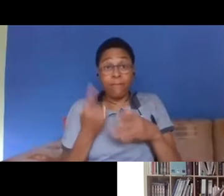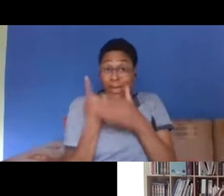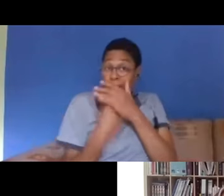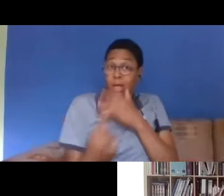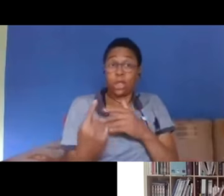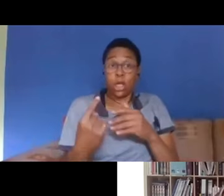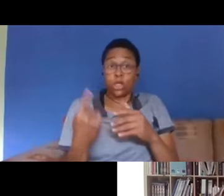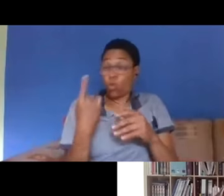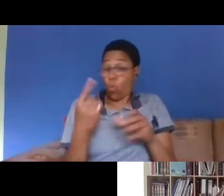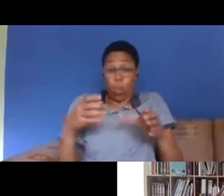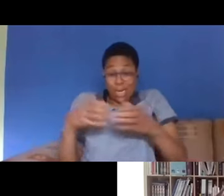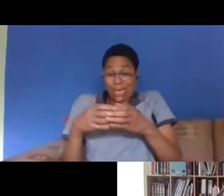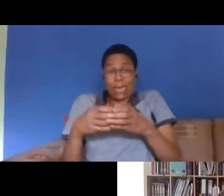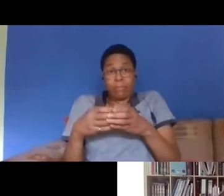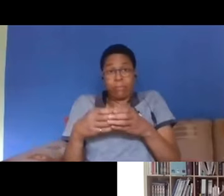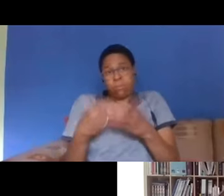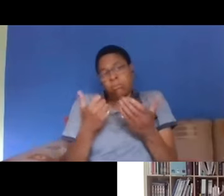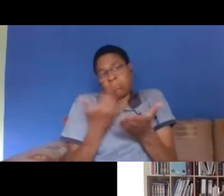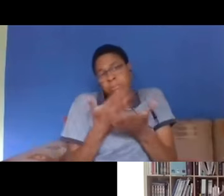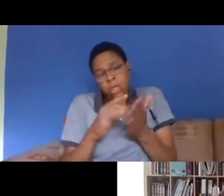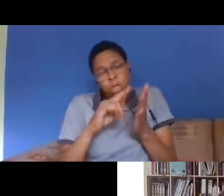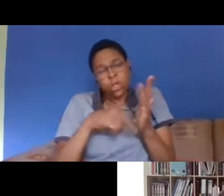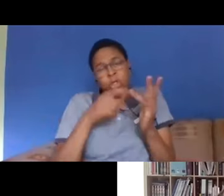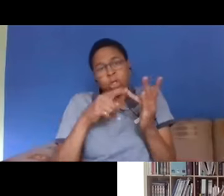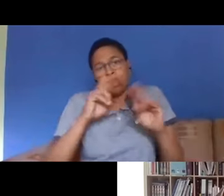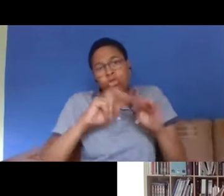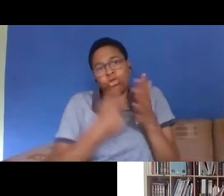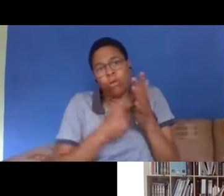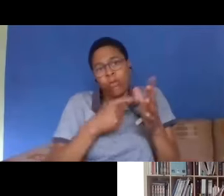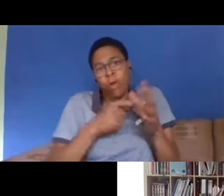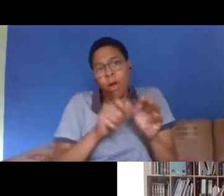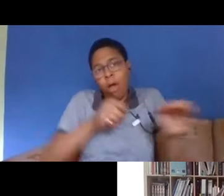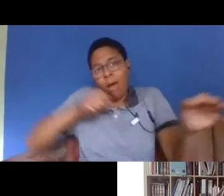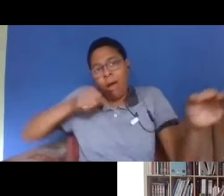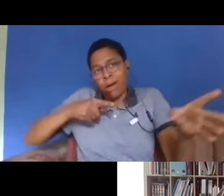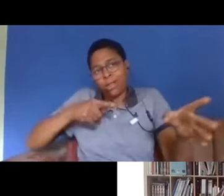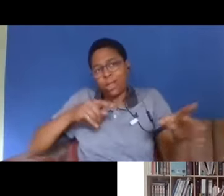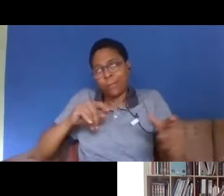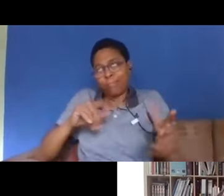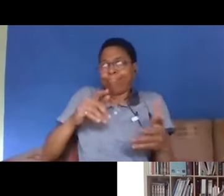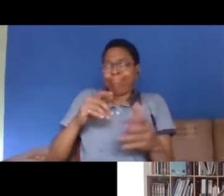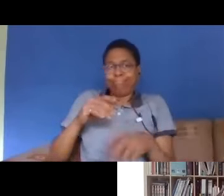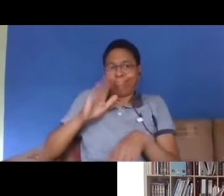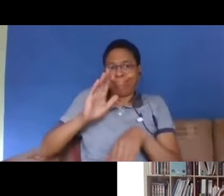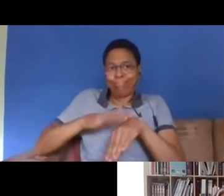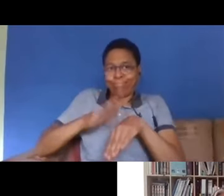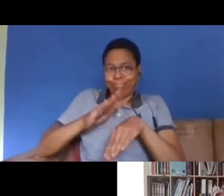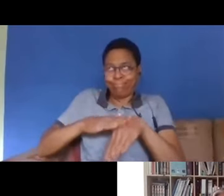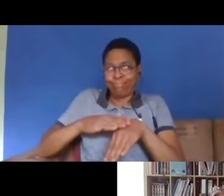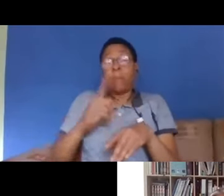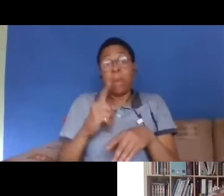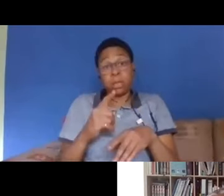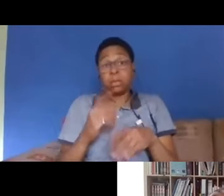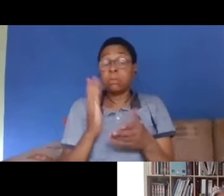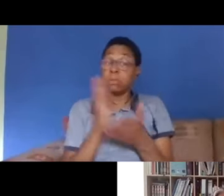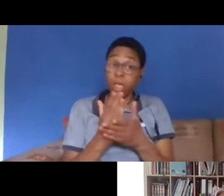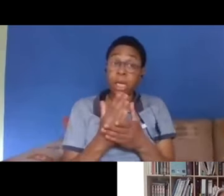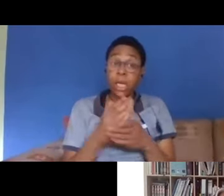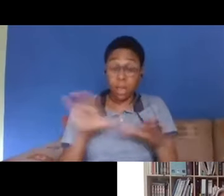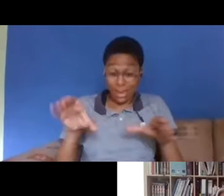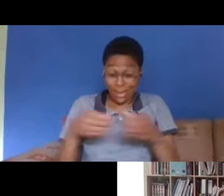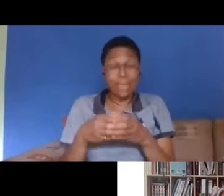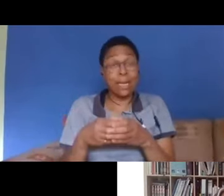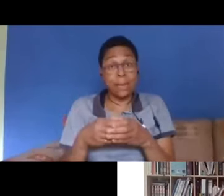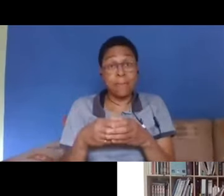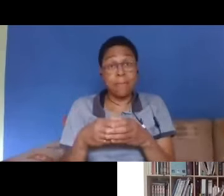not putting the risk of cross-contamination in there, but that's not practical for everyone in this world. And so